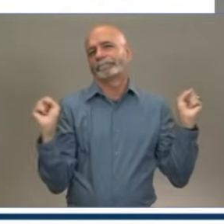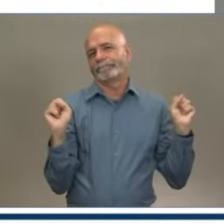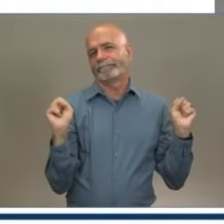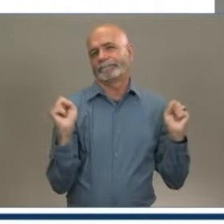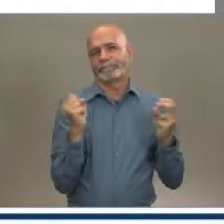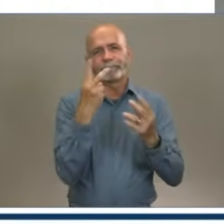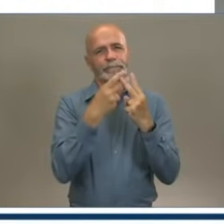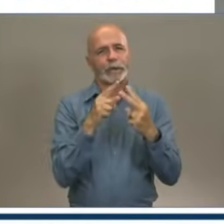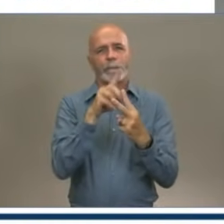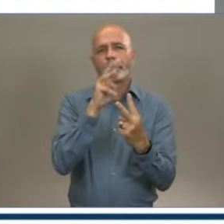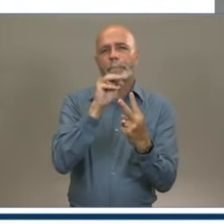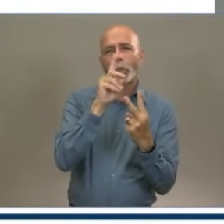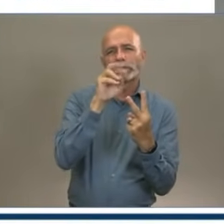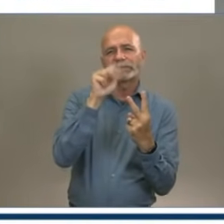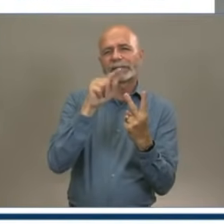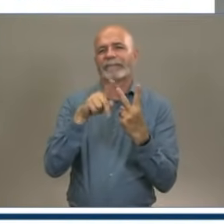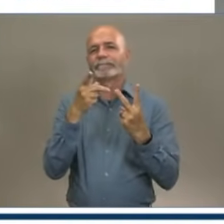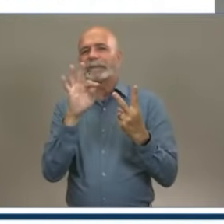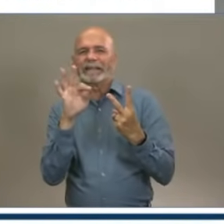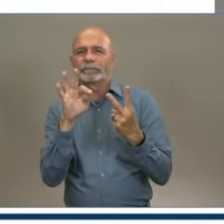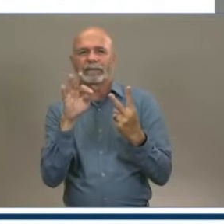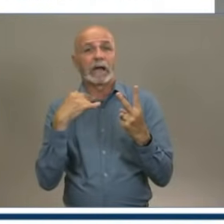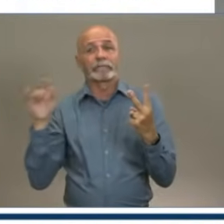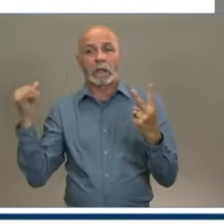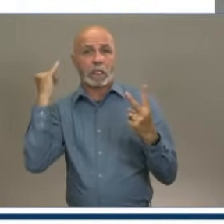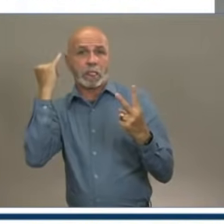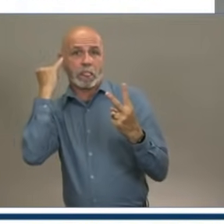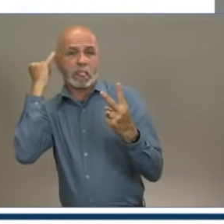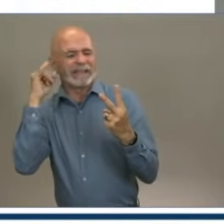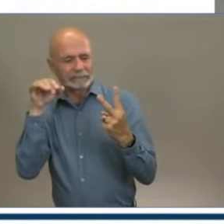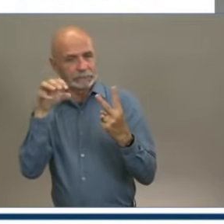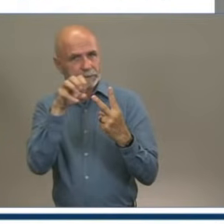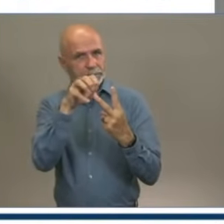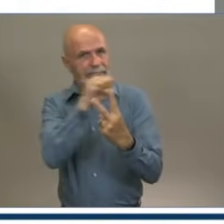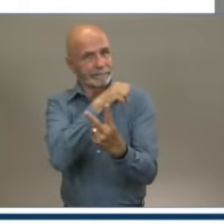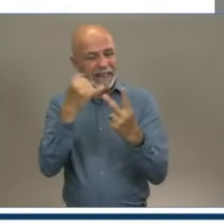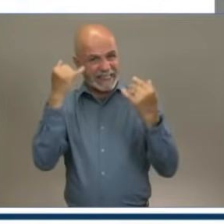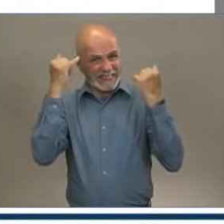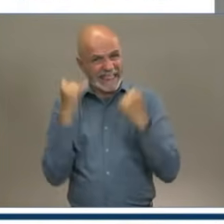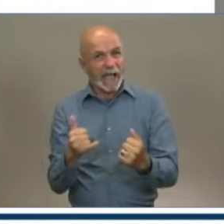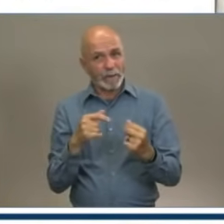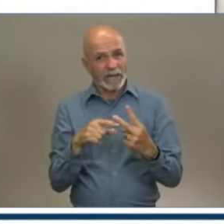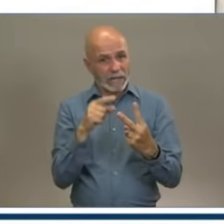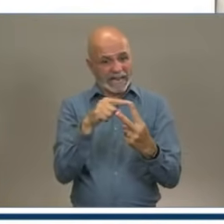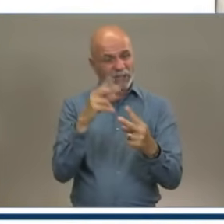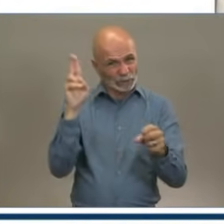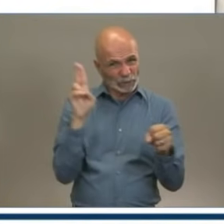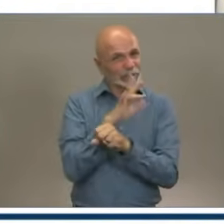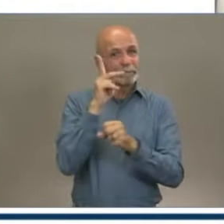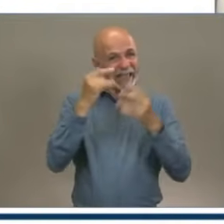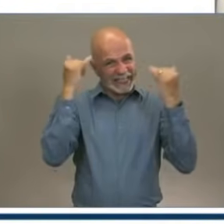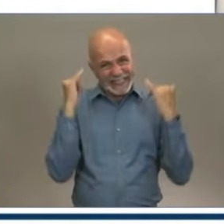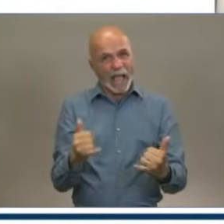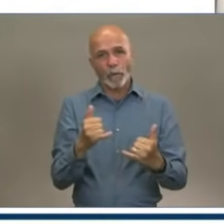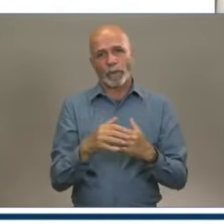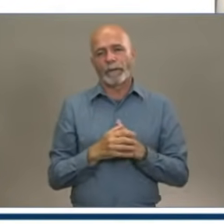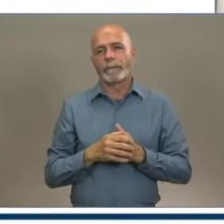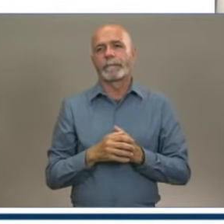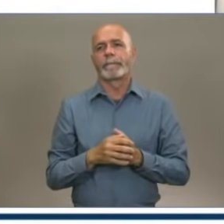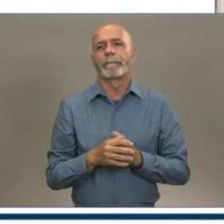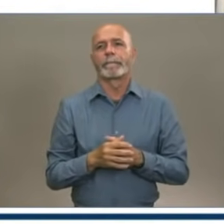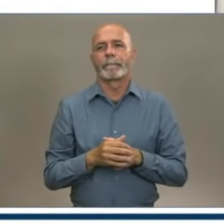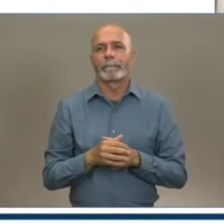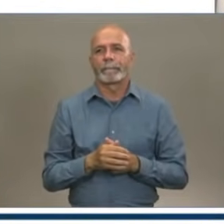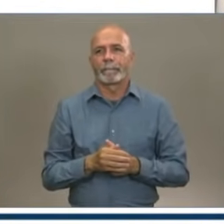to not take whatever mRNA vaccine is available to you first. Go ahead, John, with your follow-up. Thanks.